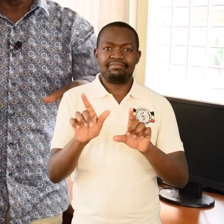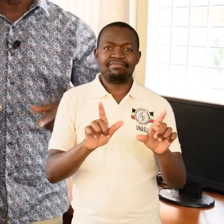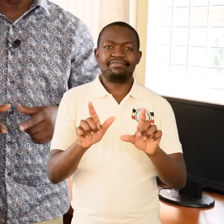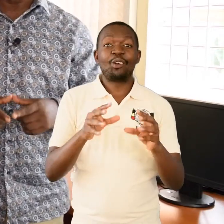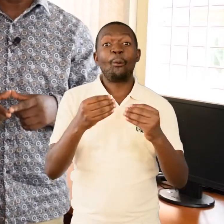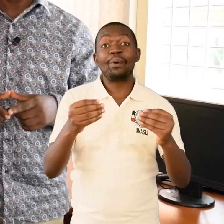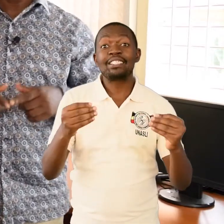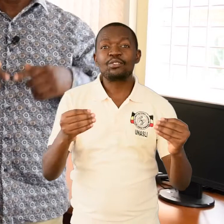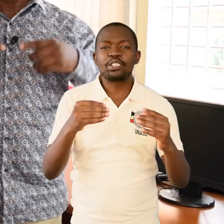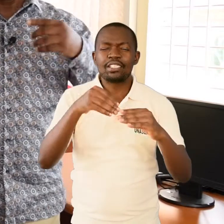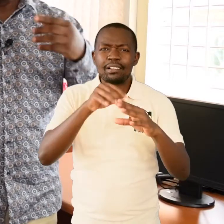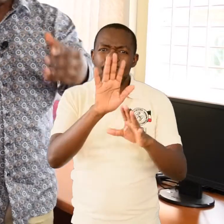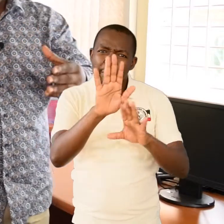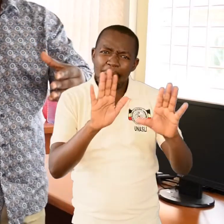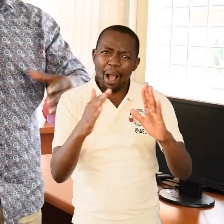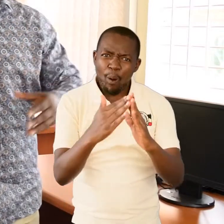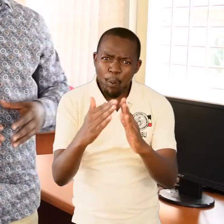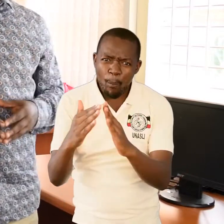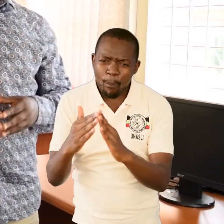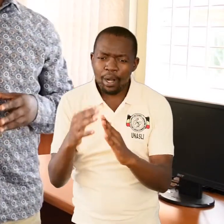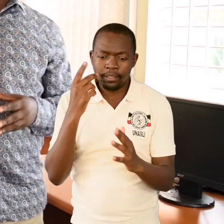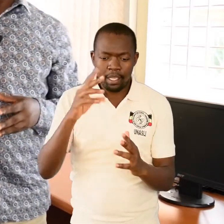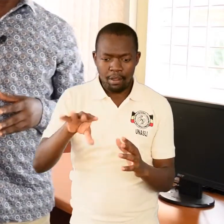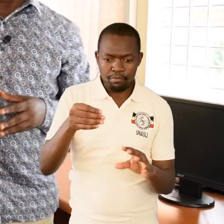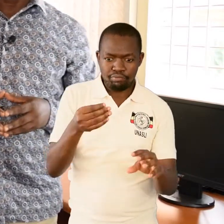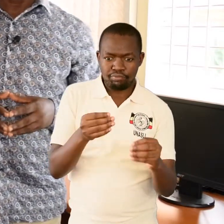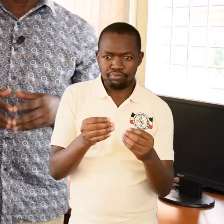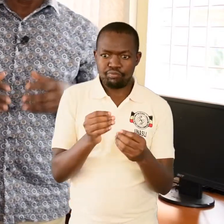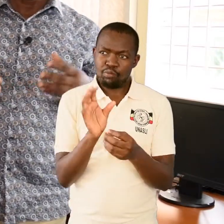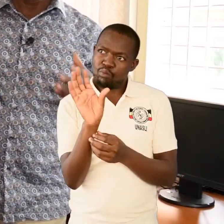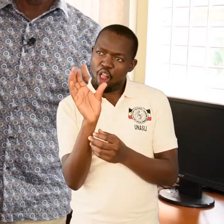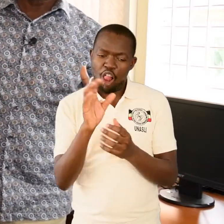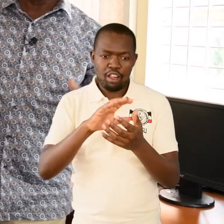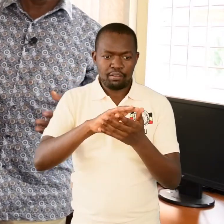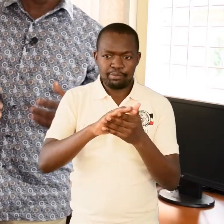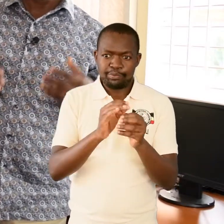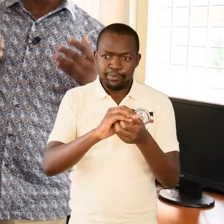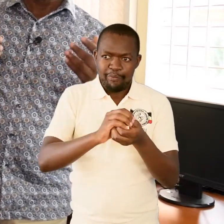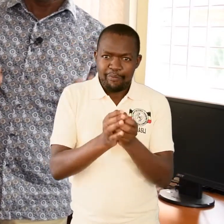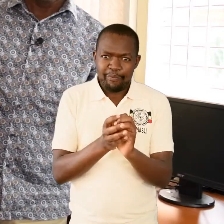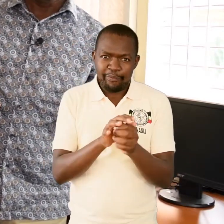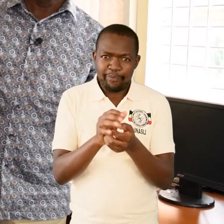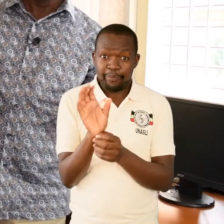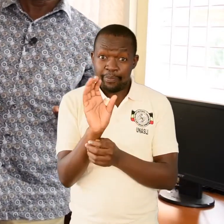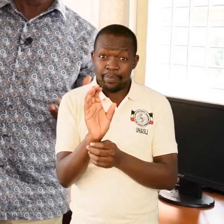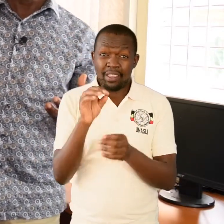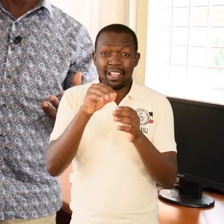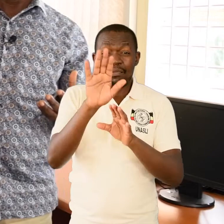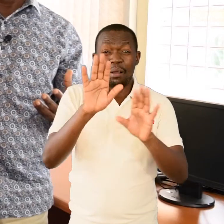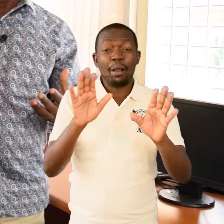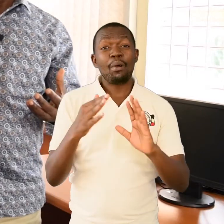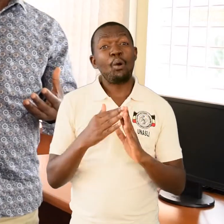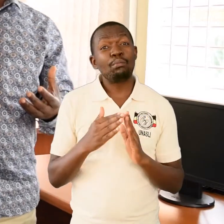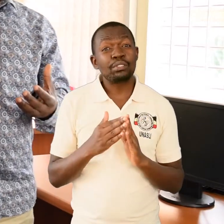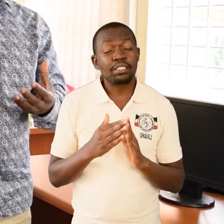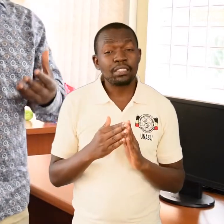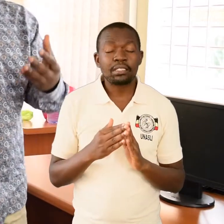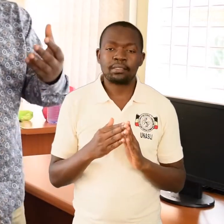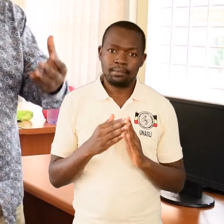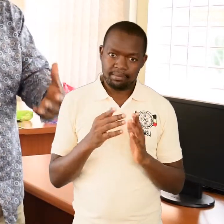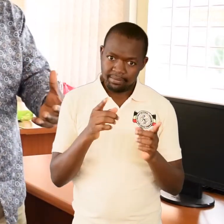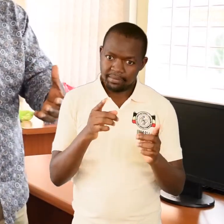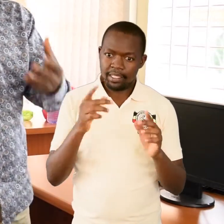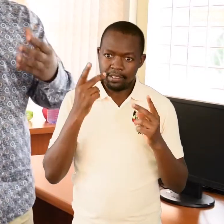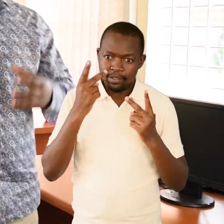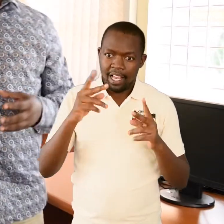simple materials to make briquettes so that you're able